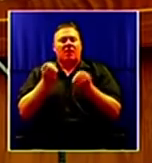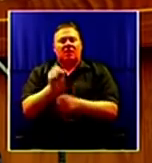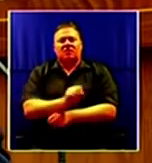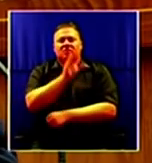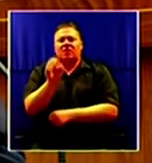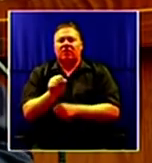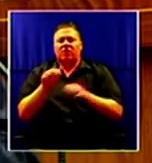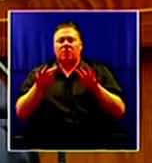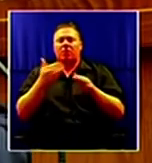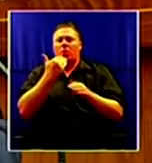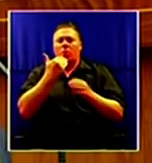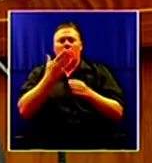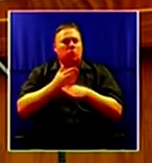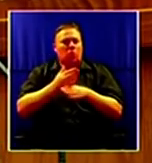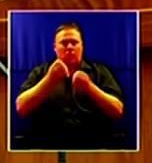their jobs.